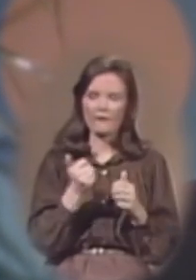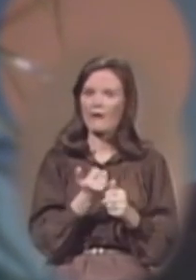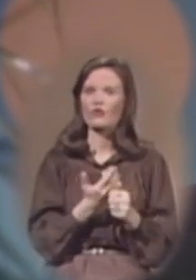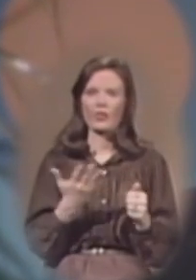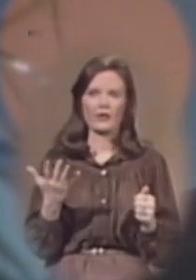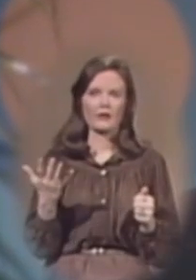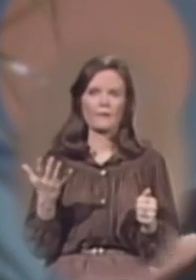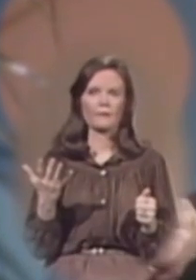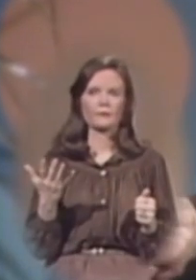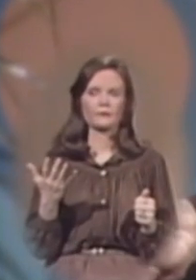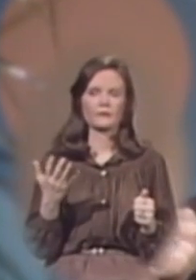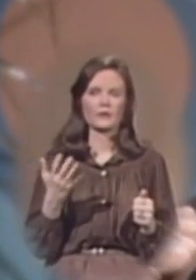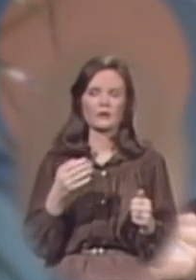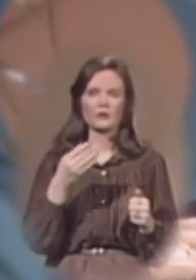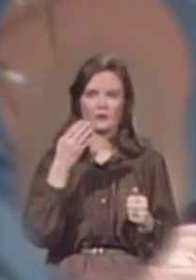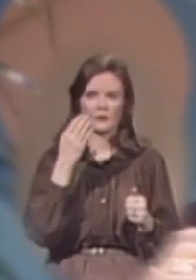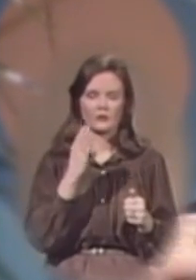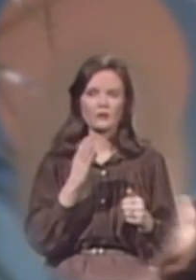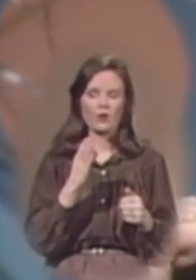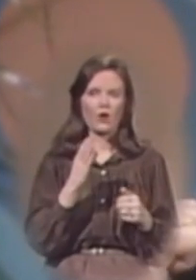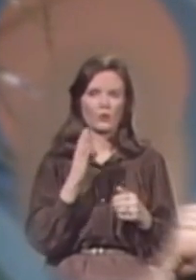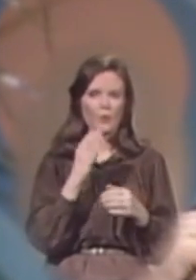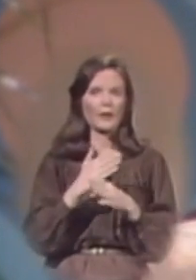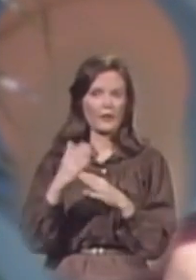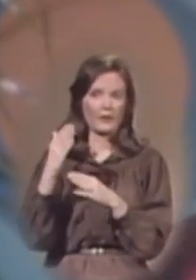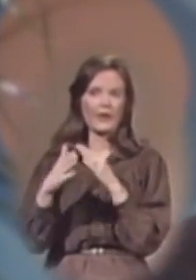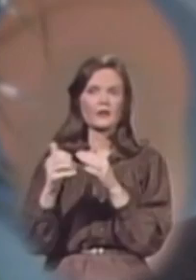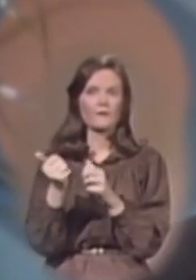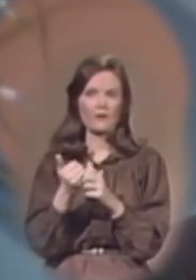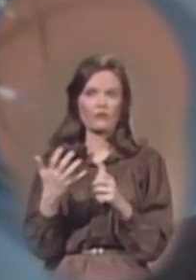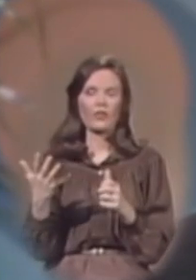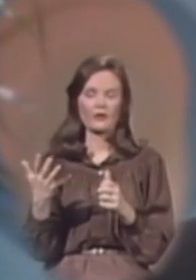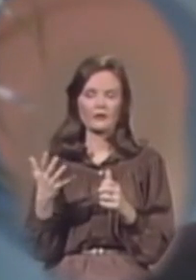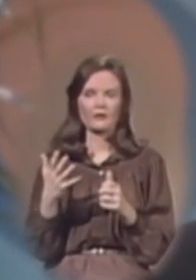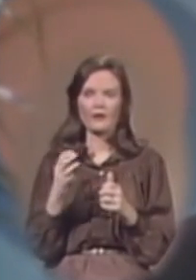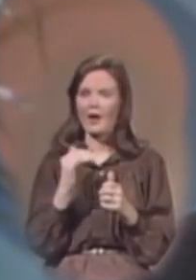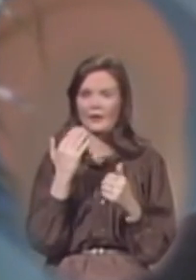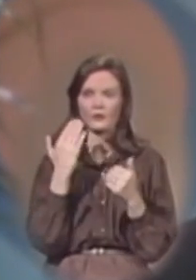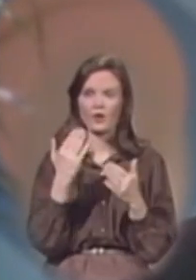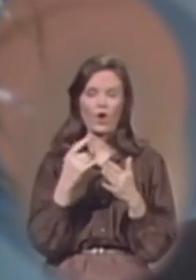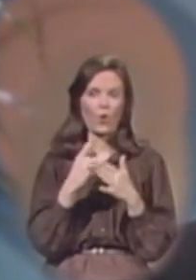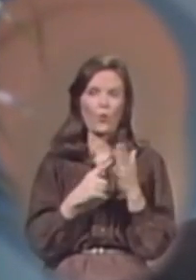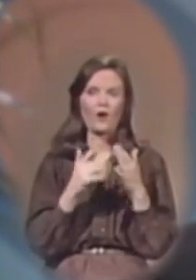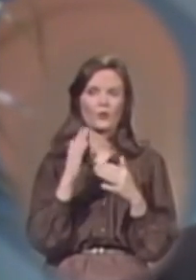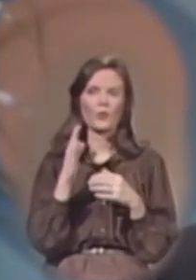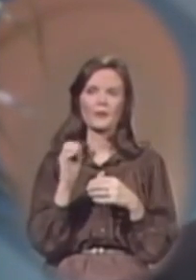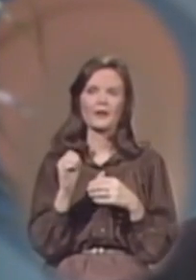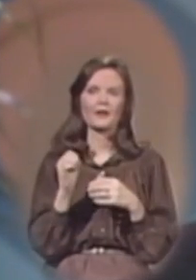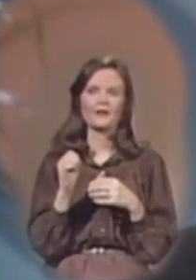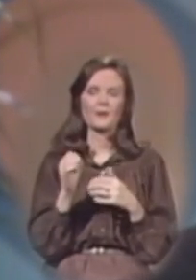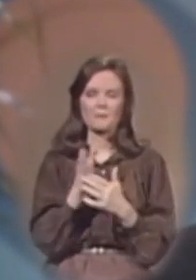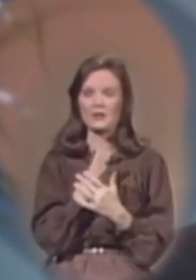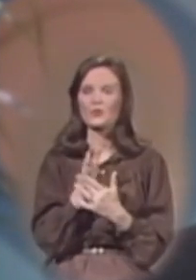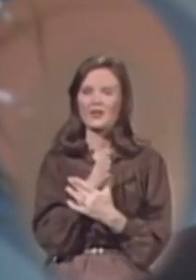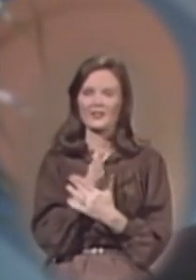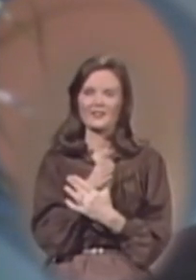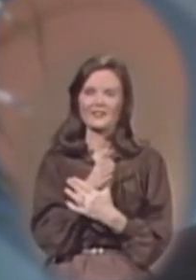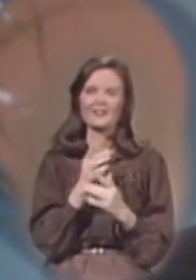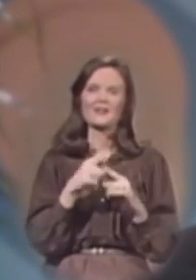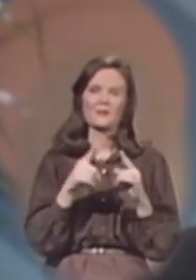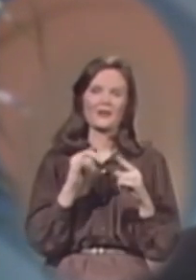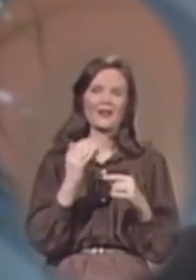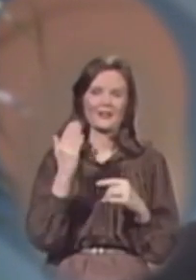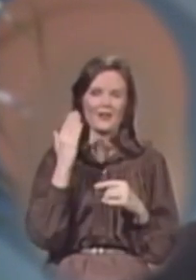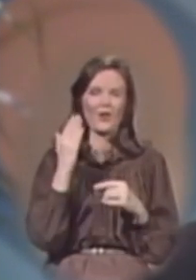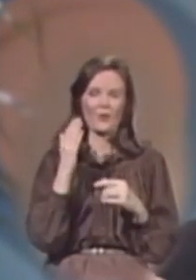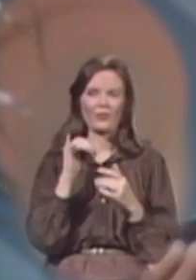of everything, God will be at the end of everything. I don't know what will be between, but